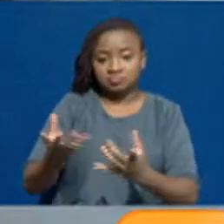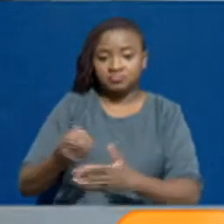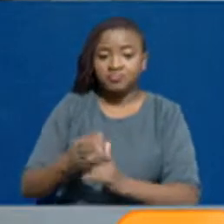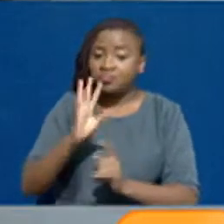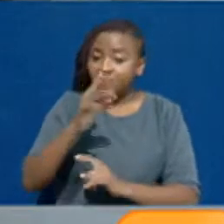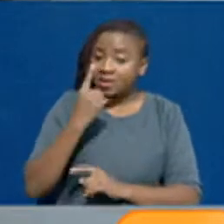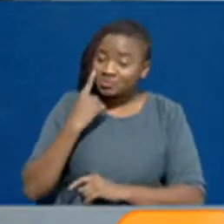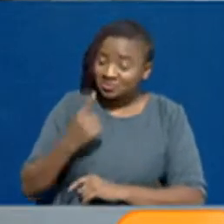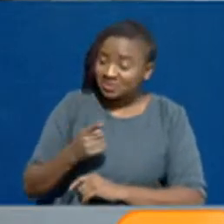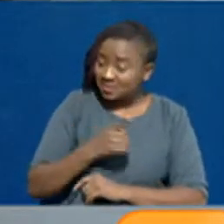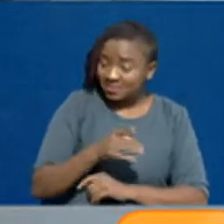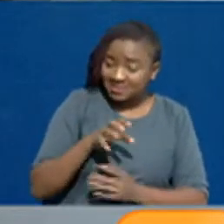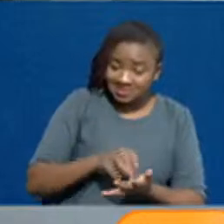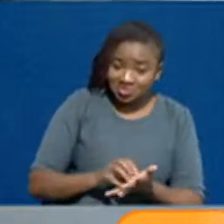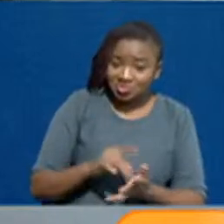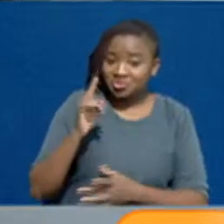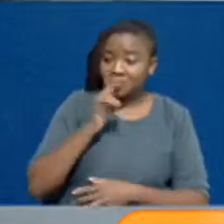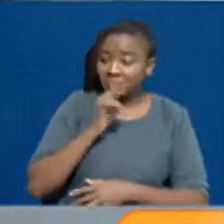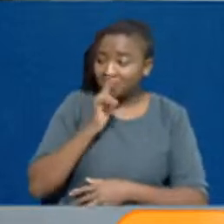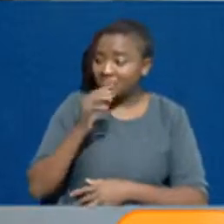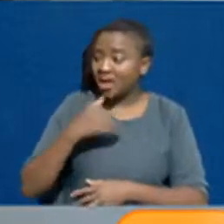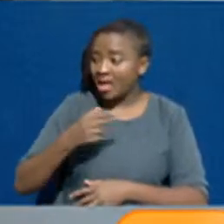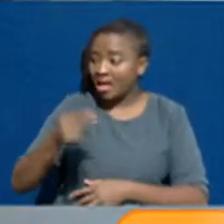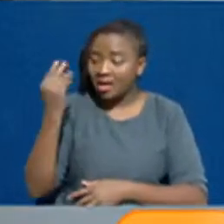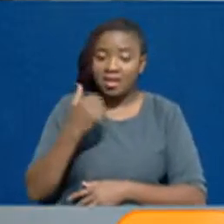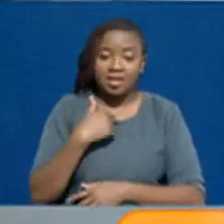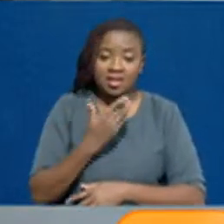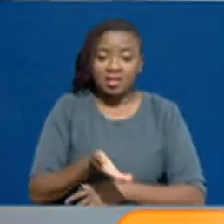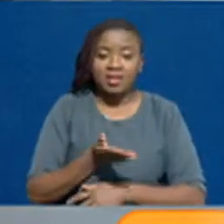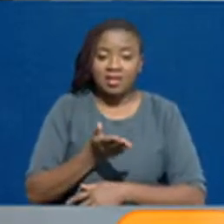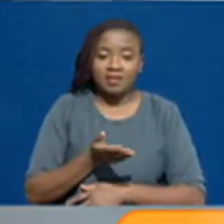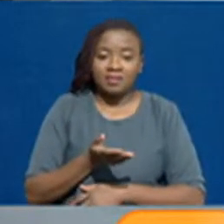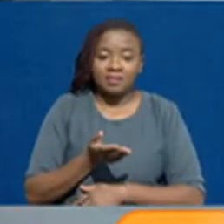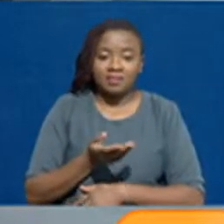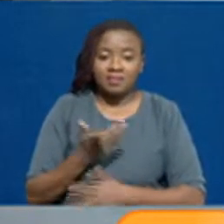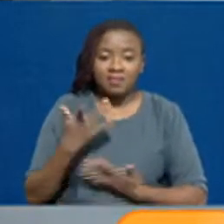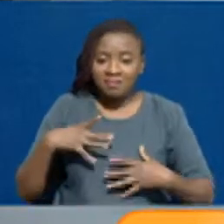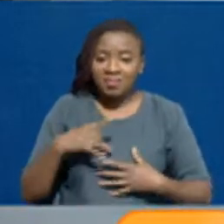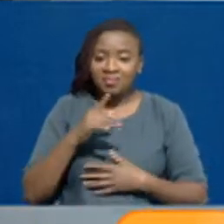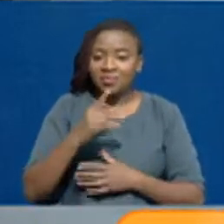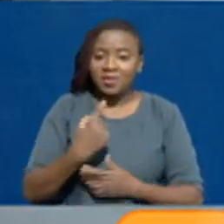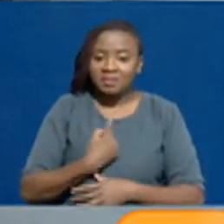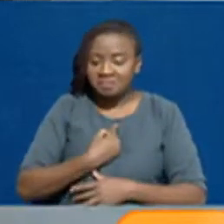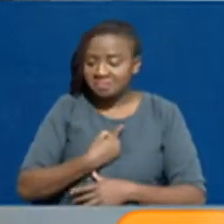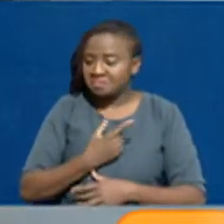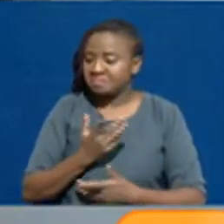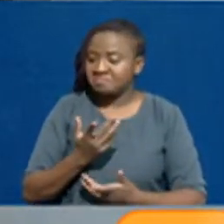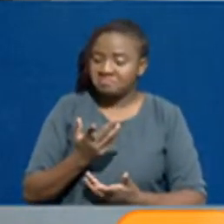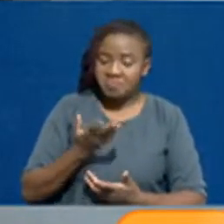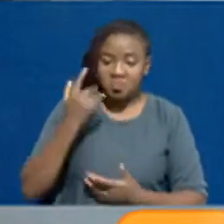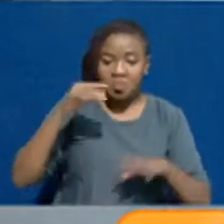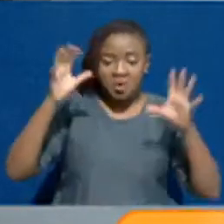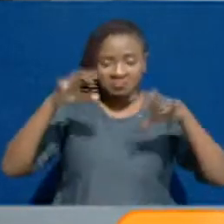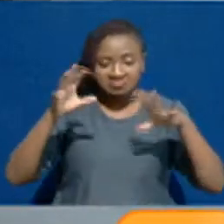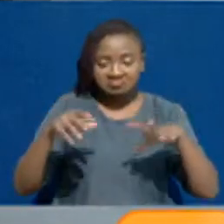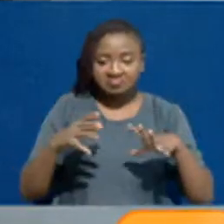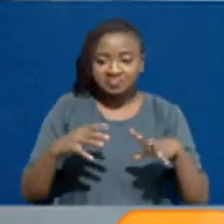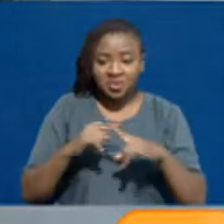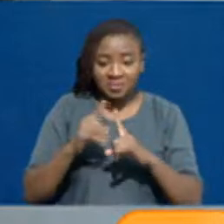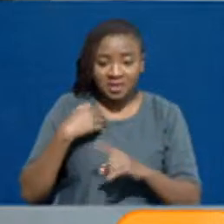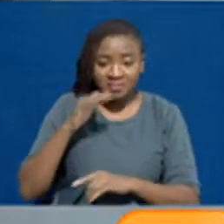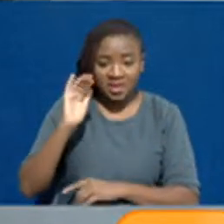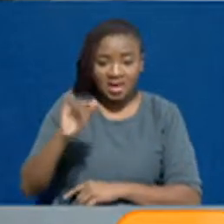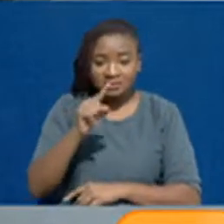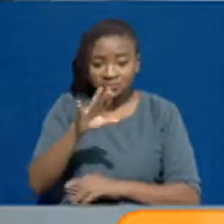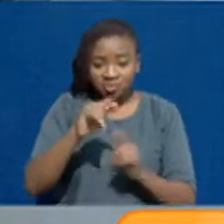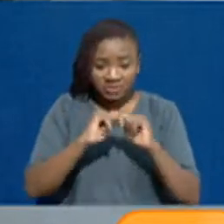dangerous situation to reach the people who have been, you mentioned, marooned. They've been isolated due to the floods. How are your teams, are they able to even